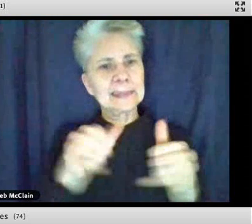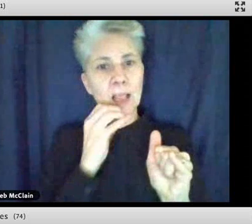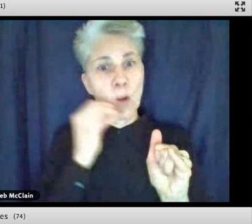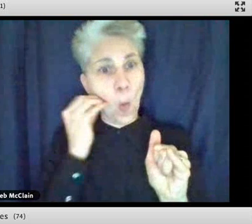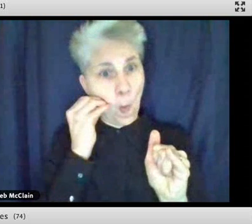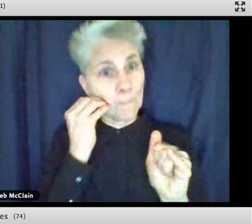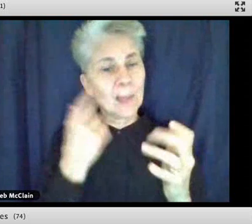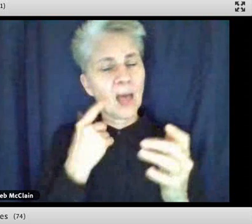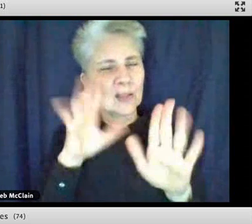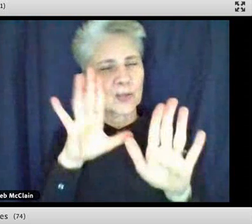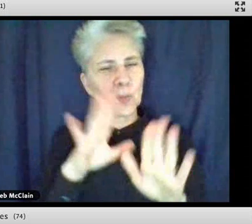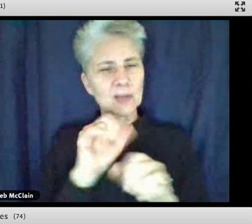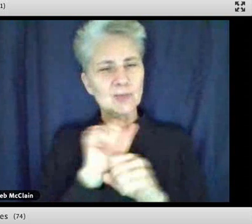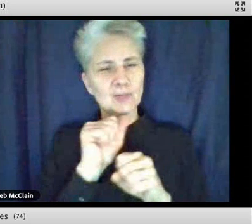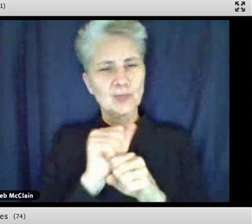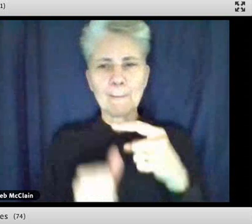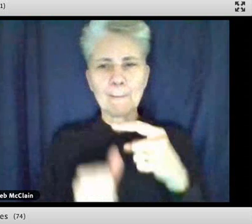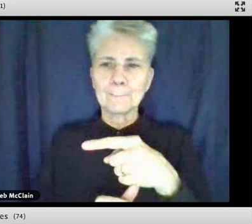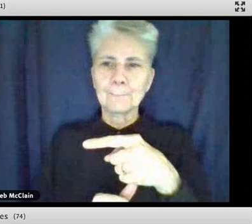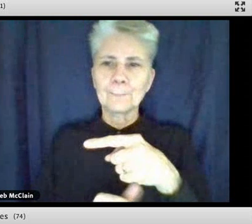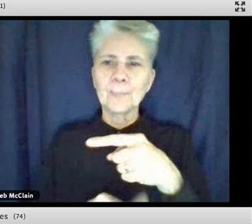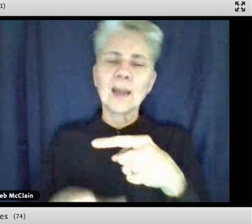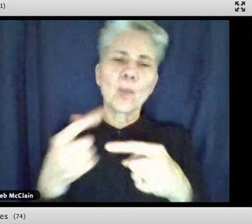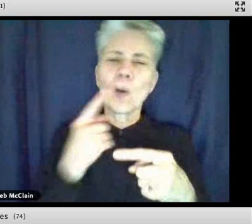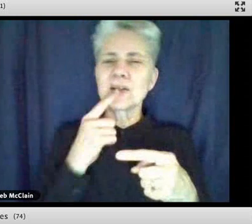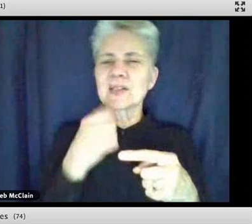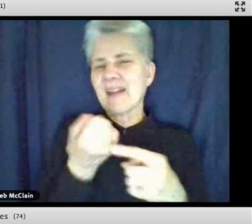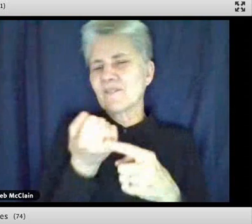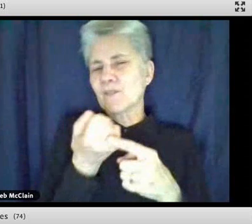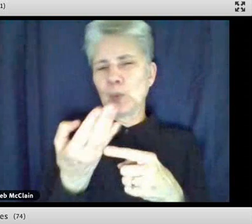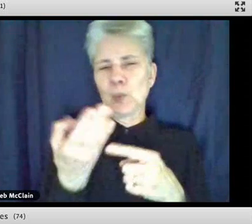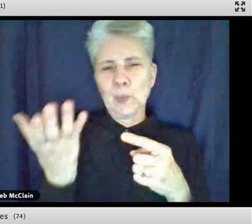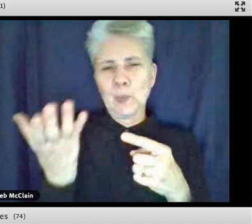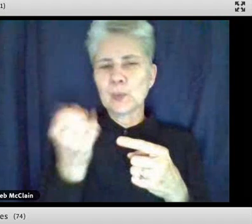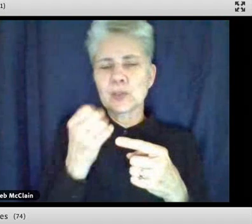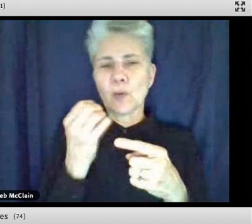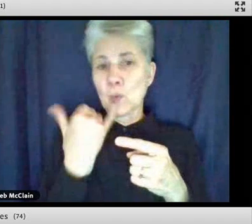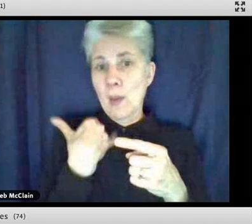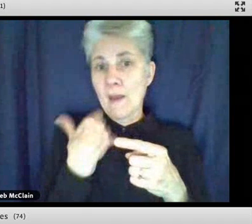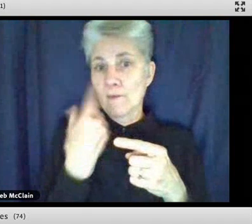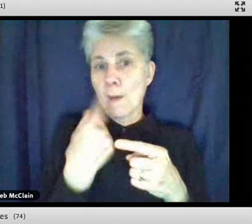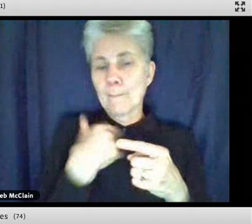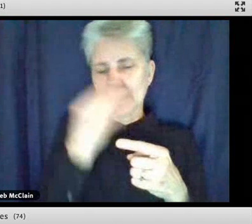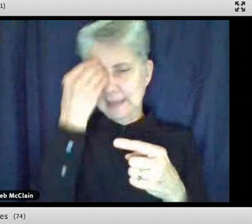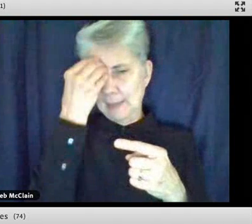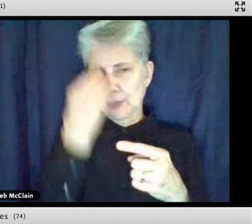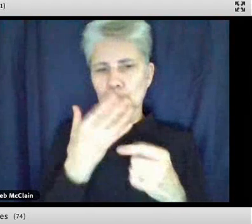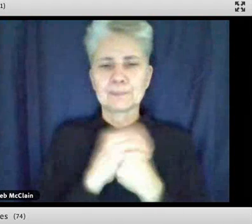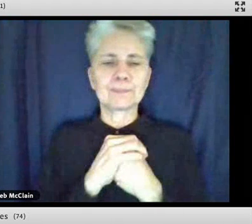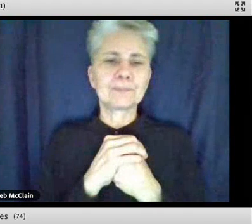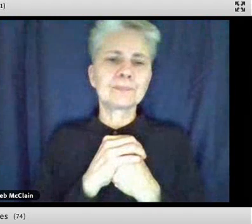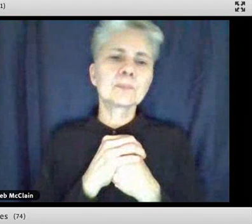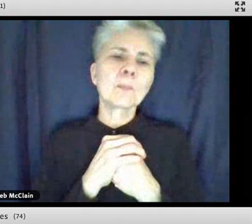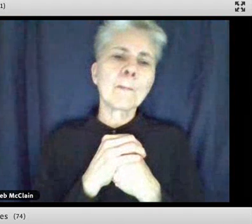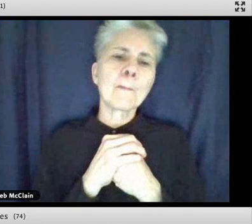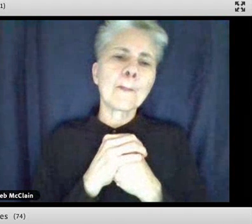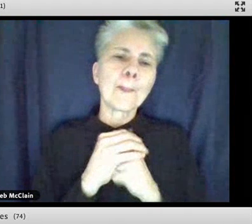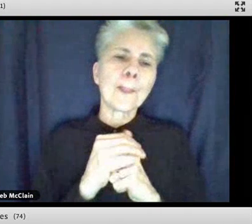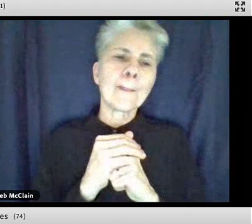and again, I just have a few. So if you have one, please let me know. Another one is through Nova